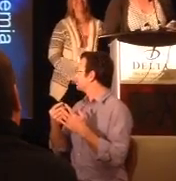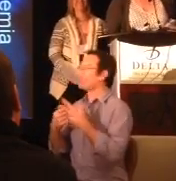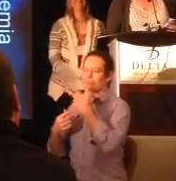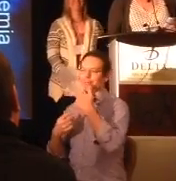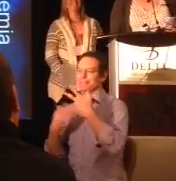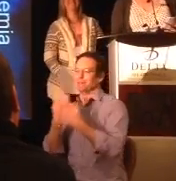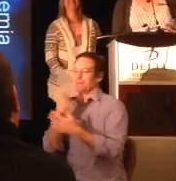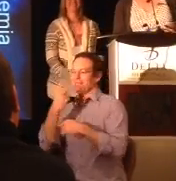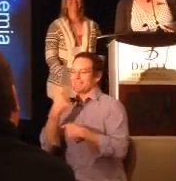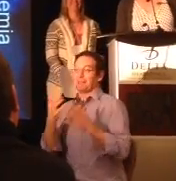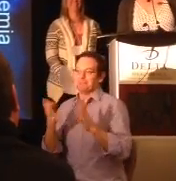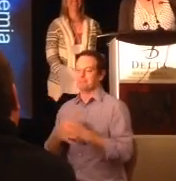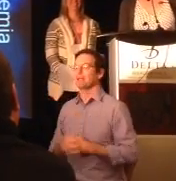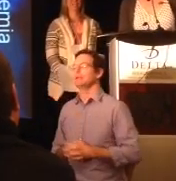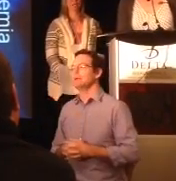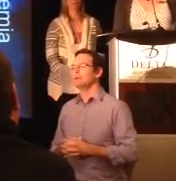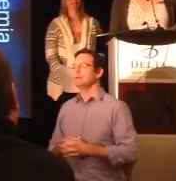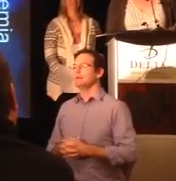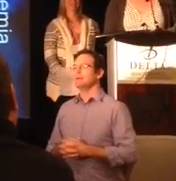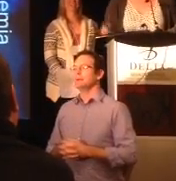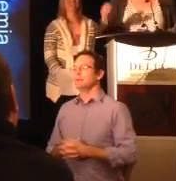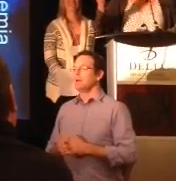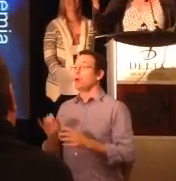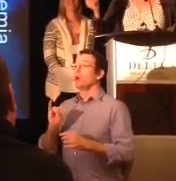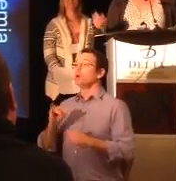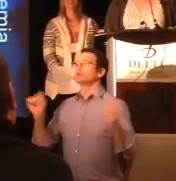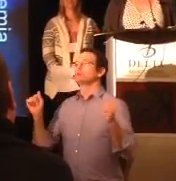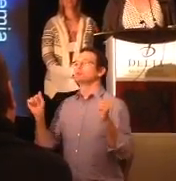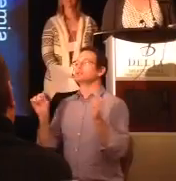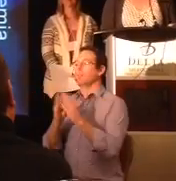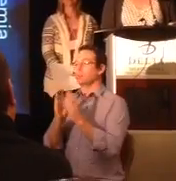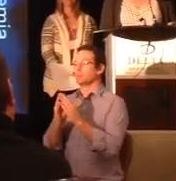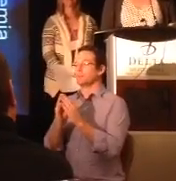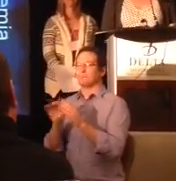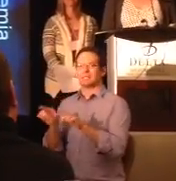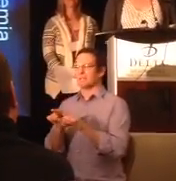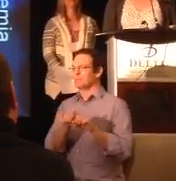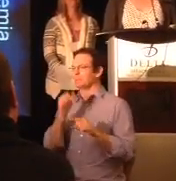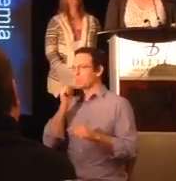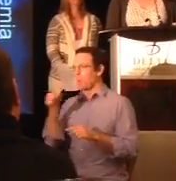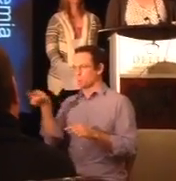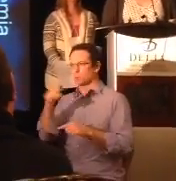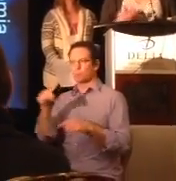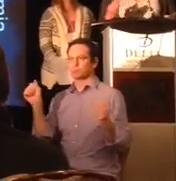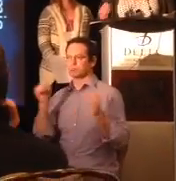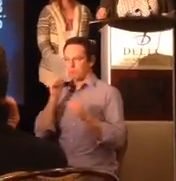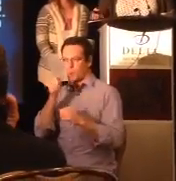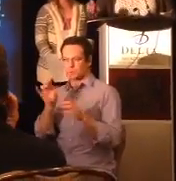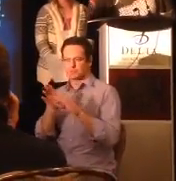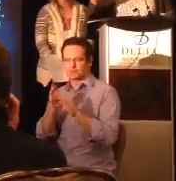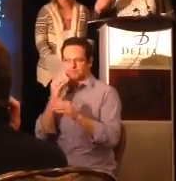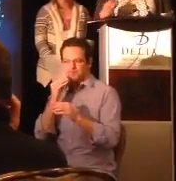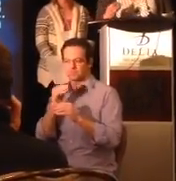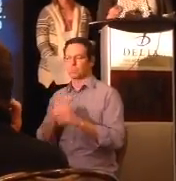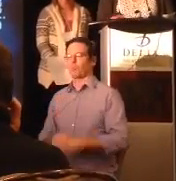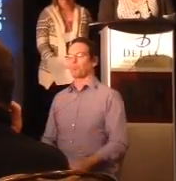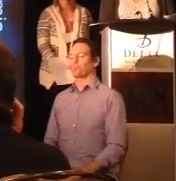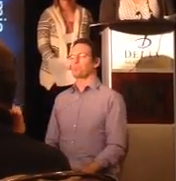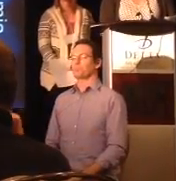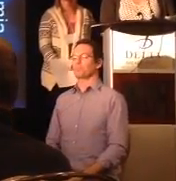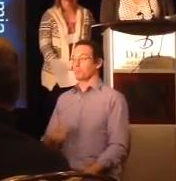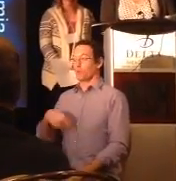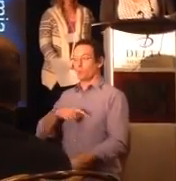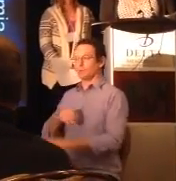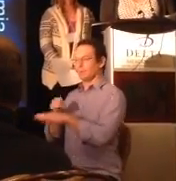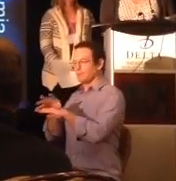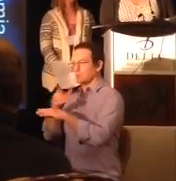new people. So we also had a symposium, just like you're going to have tomorrow, and we had an influence on the people who attended that